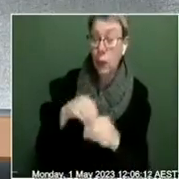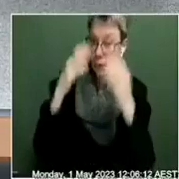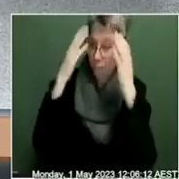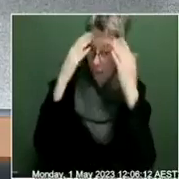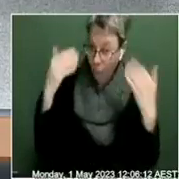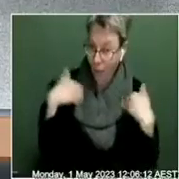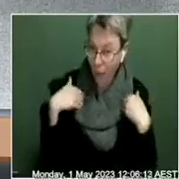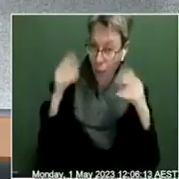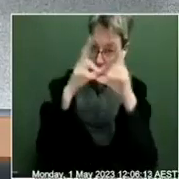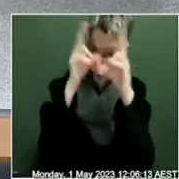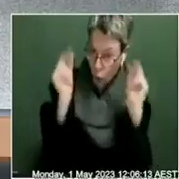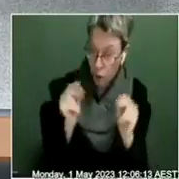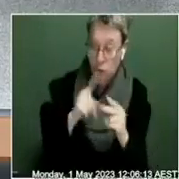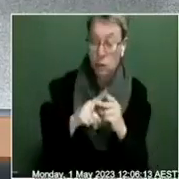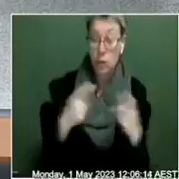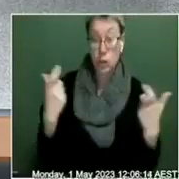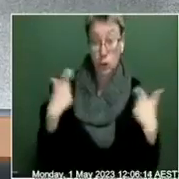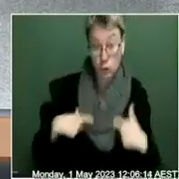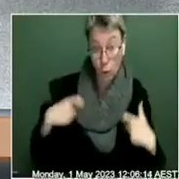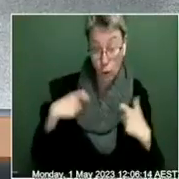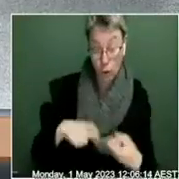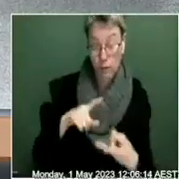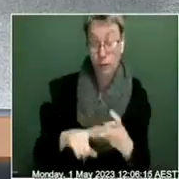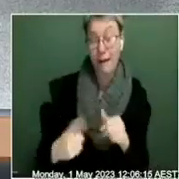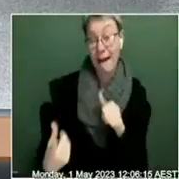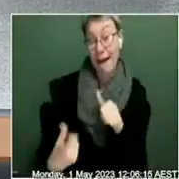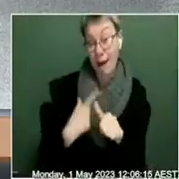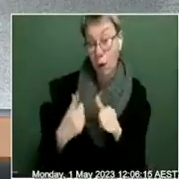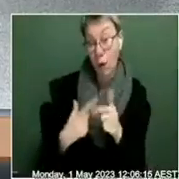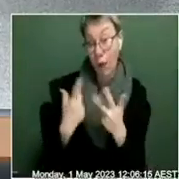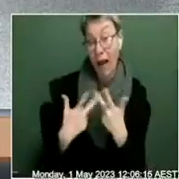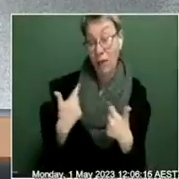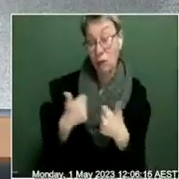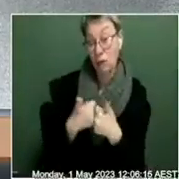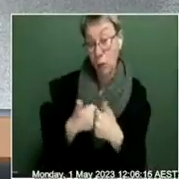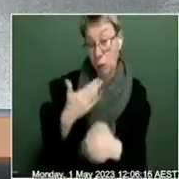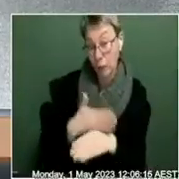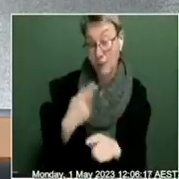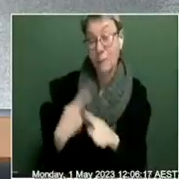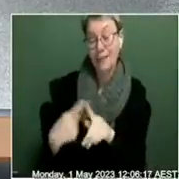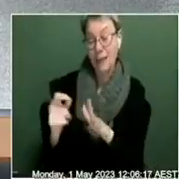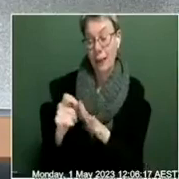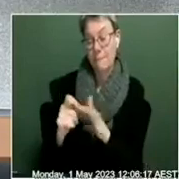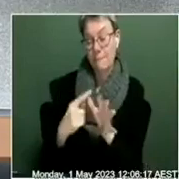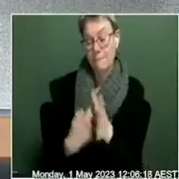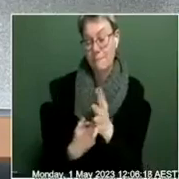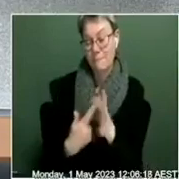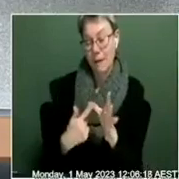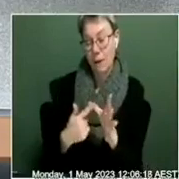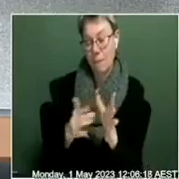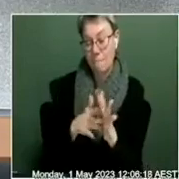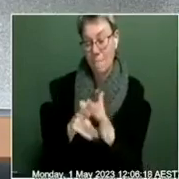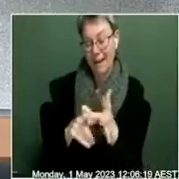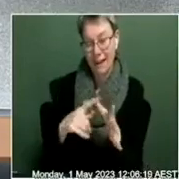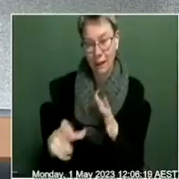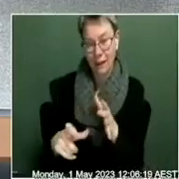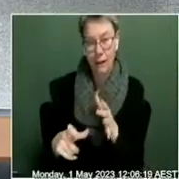you aware of whether that specialist workforce to assist